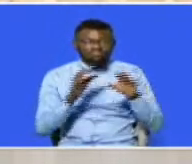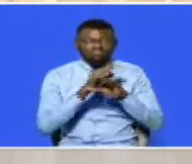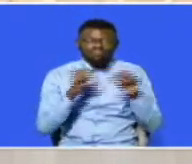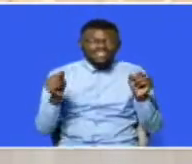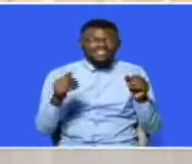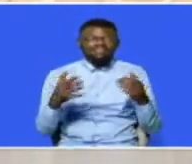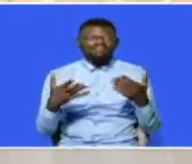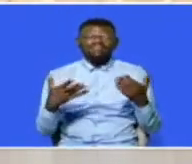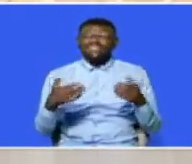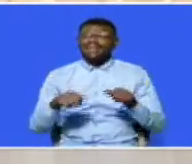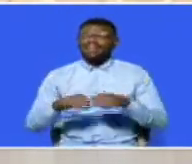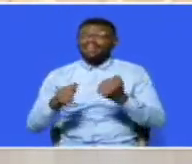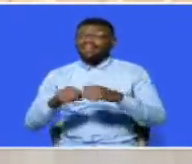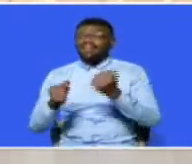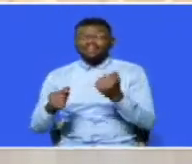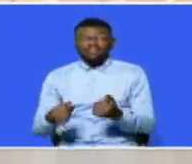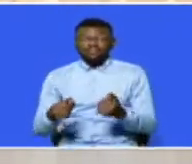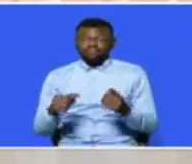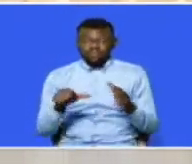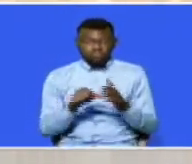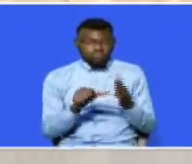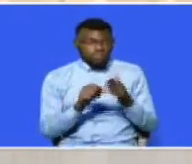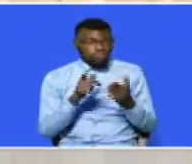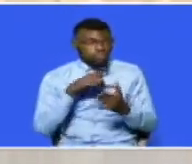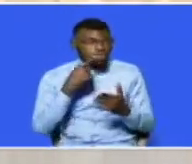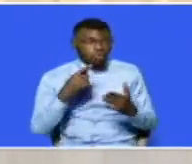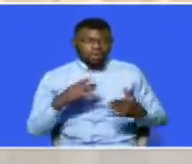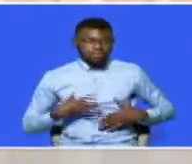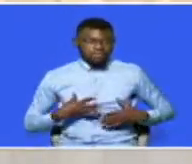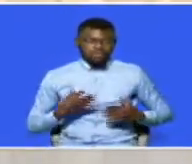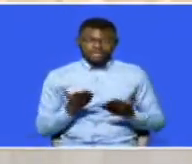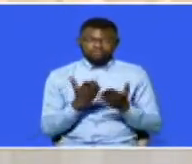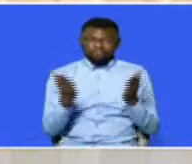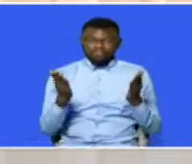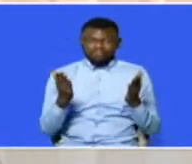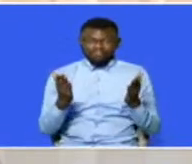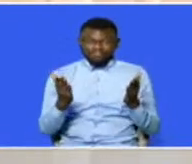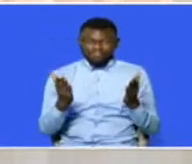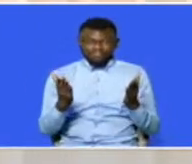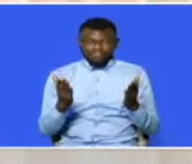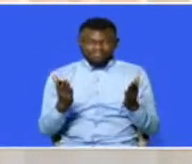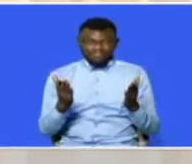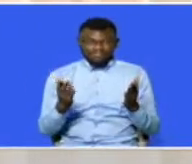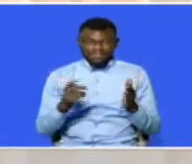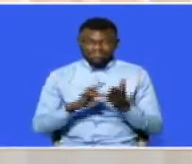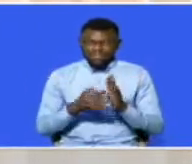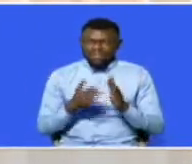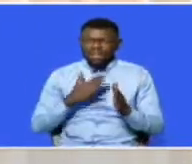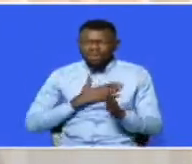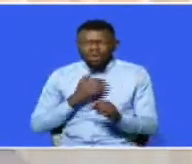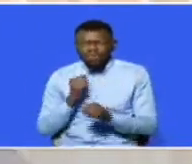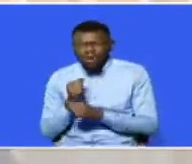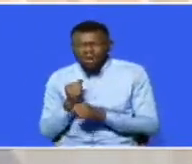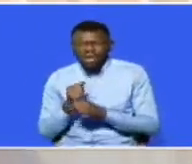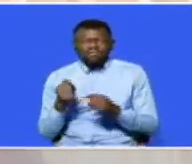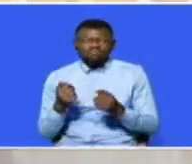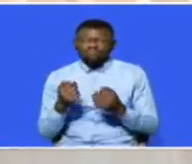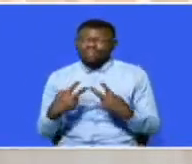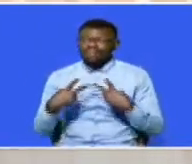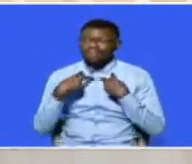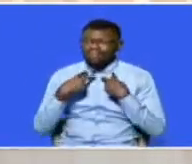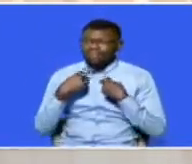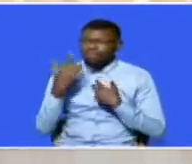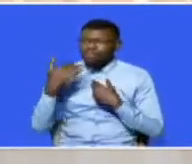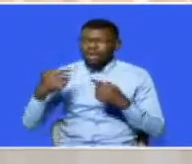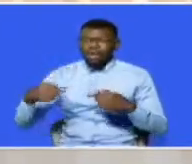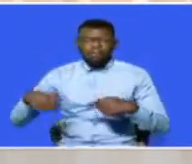shida siyo kwake, shida ni kwa wananchi. Kwa hivyo kazi zetu, diso zimekwama, sababu iko